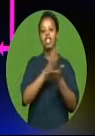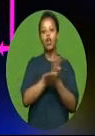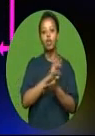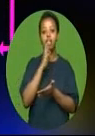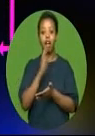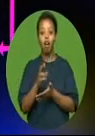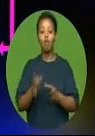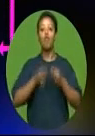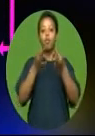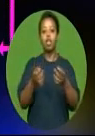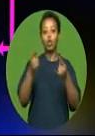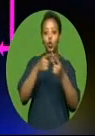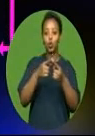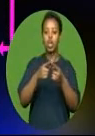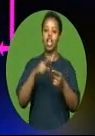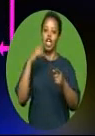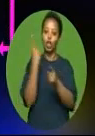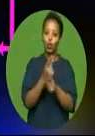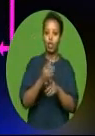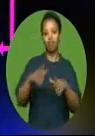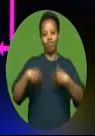Documents are forwarded to issuing bank.